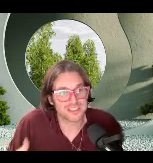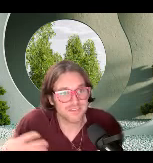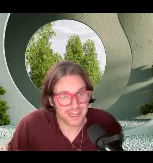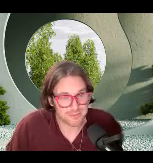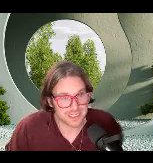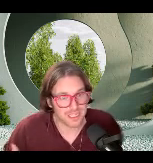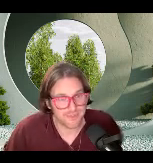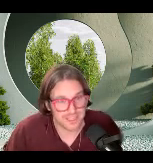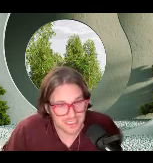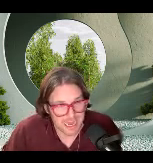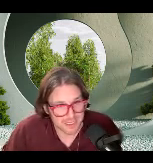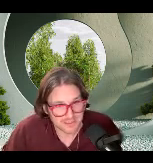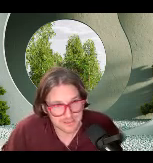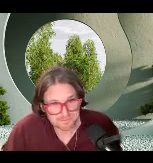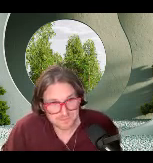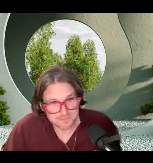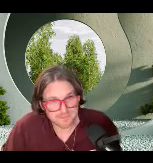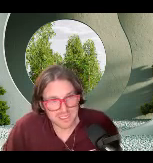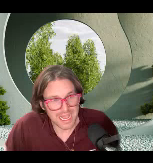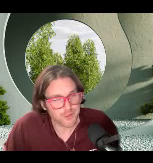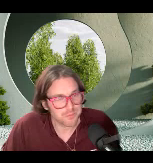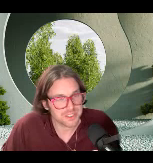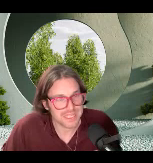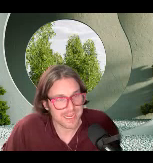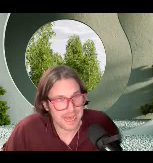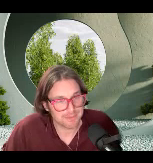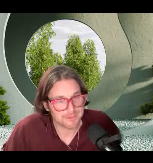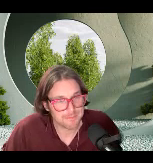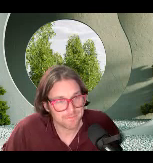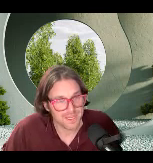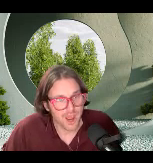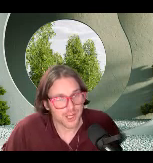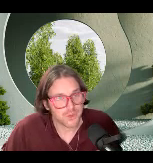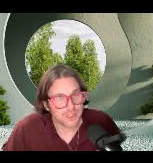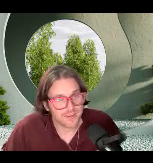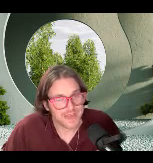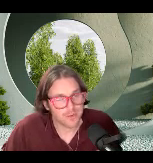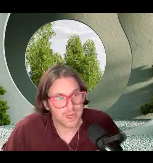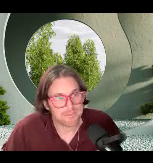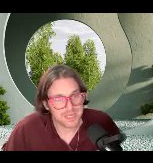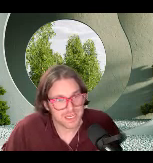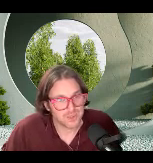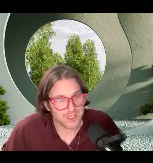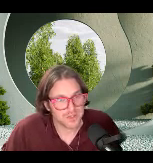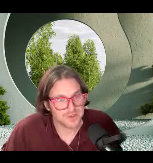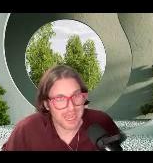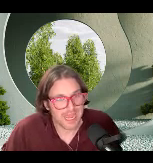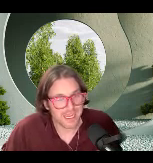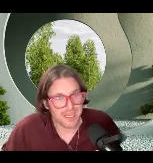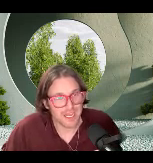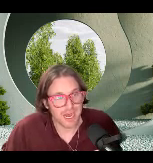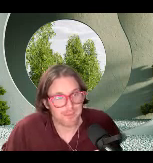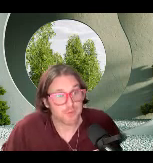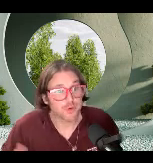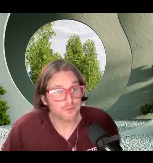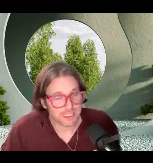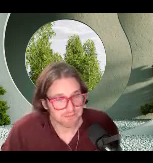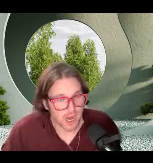conducive to this development of these topics. How are you bridging that gap? Are you clarifying what it means when you